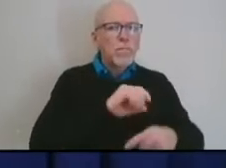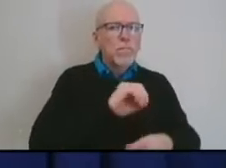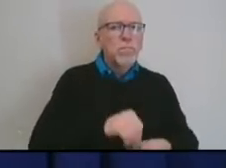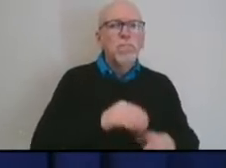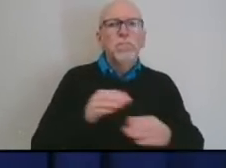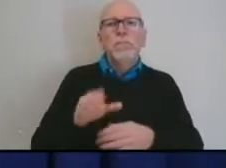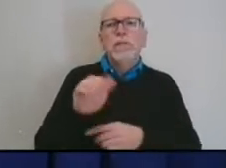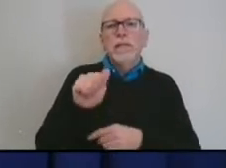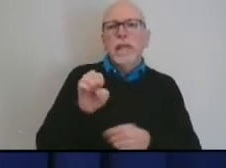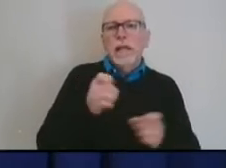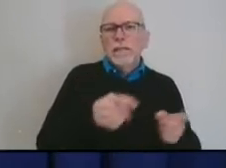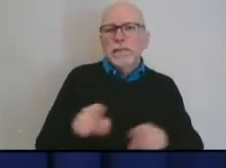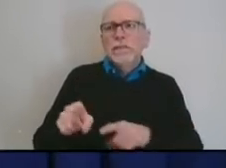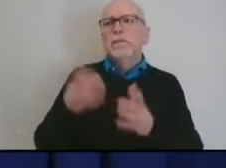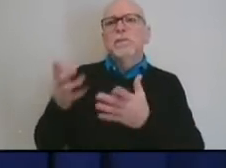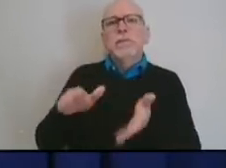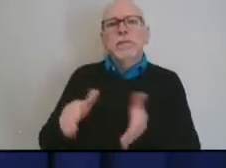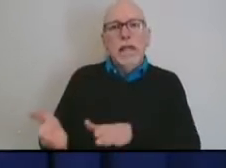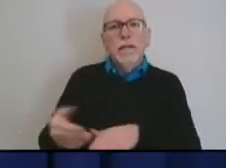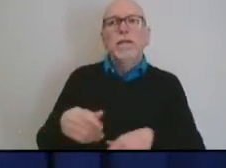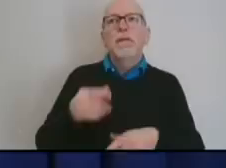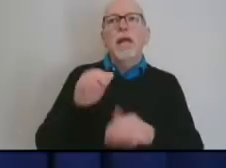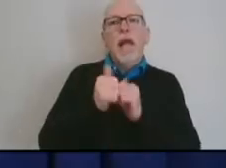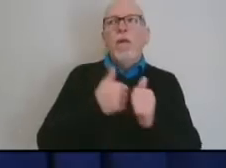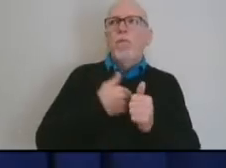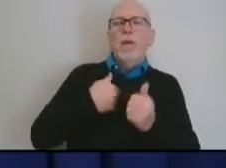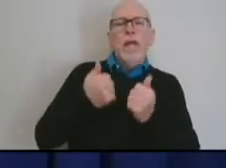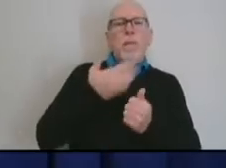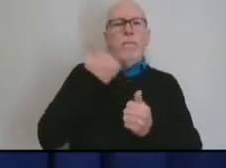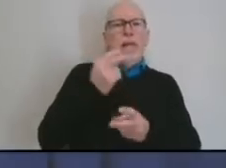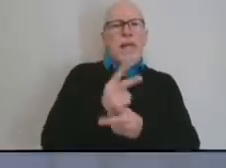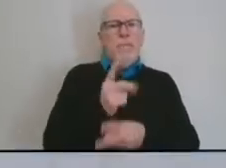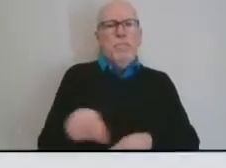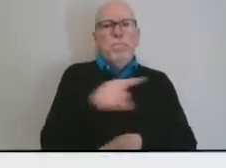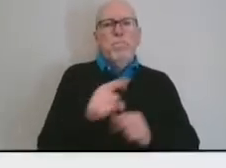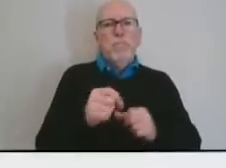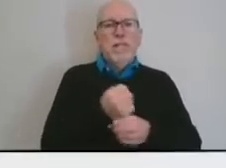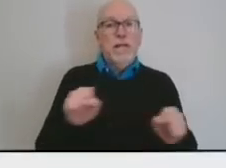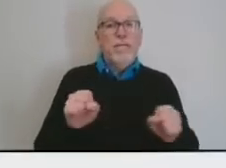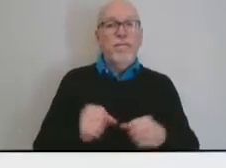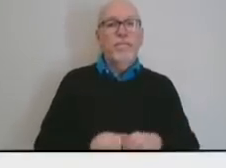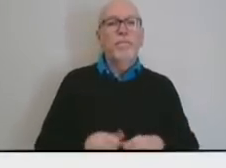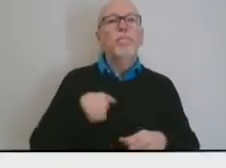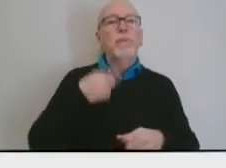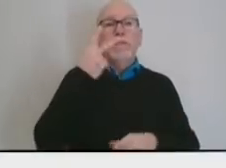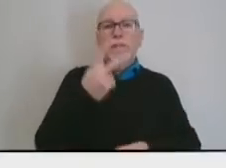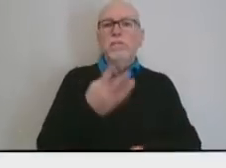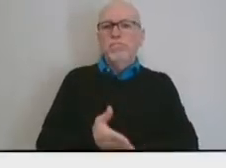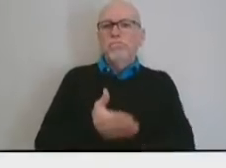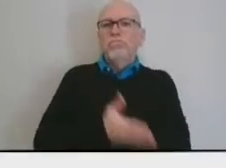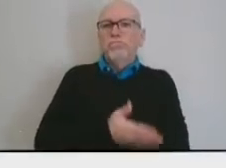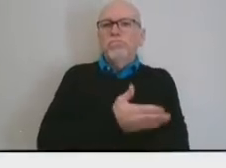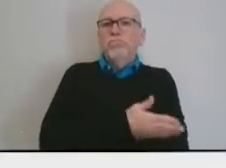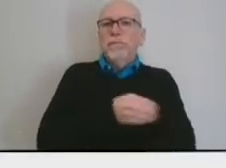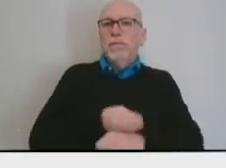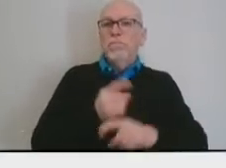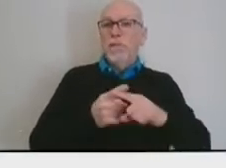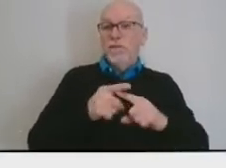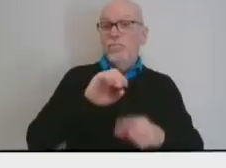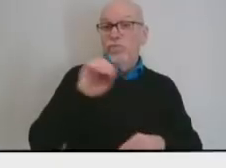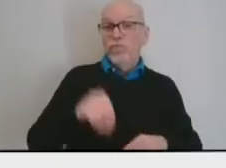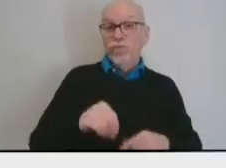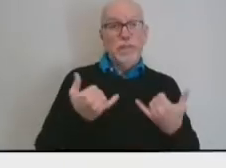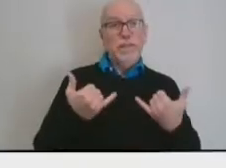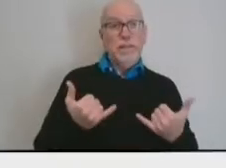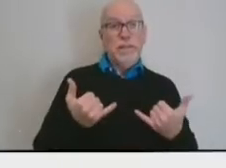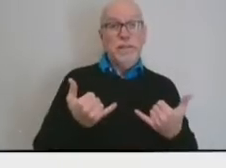to inform decisions about how to best keep Hoosiers safe. We continue to see improvement in our positivity rate. Today, it